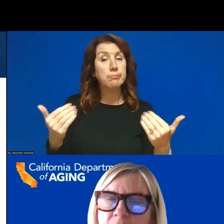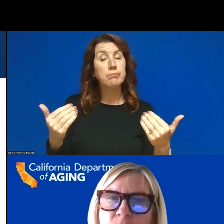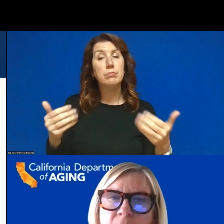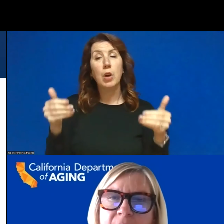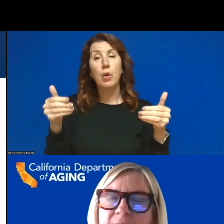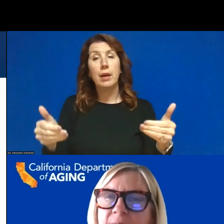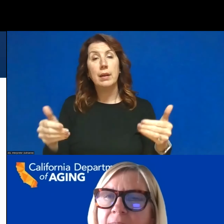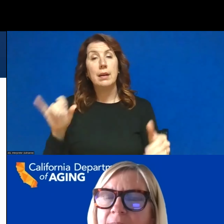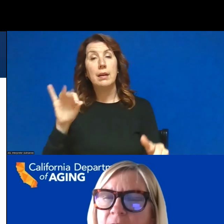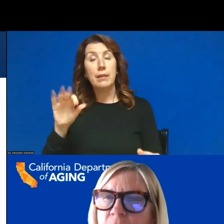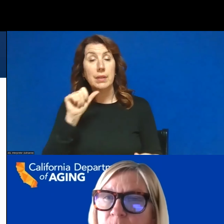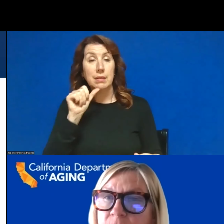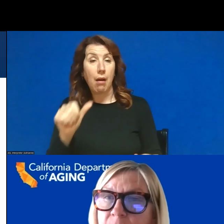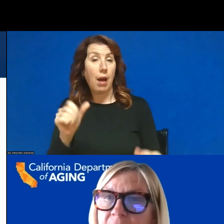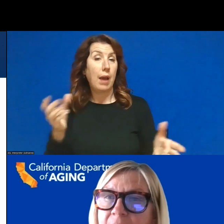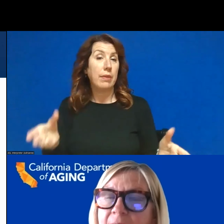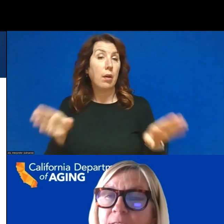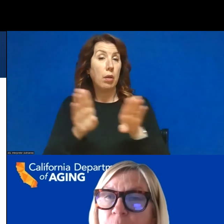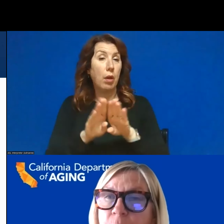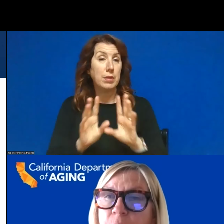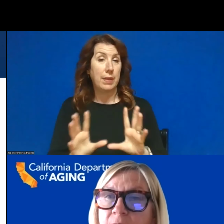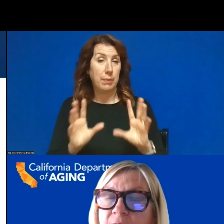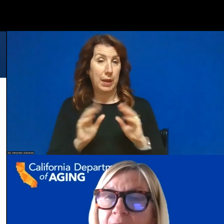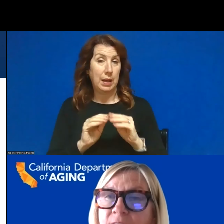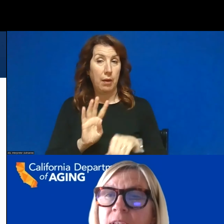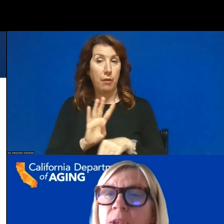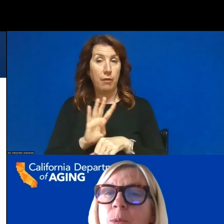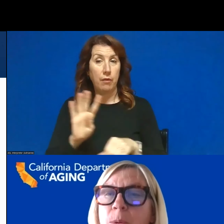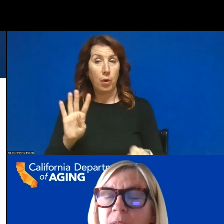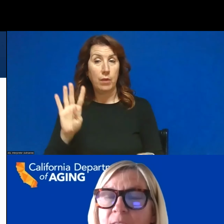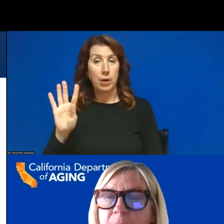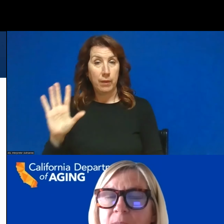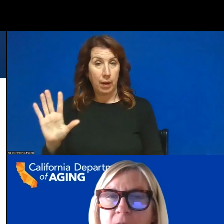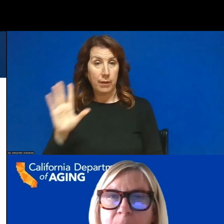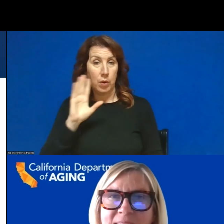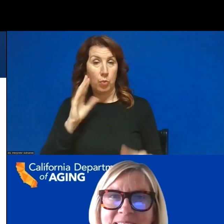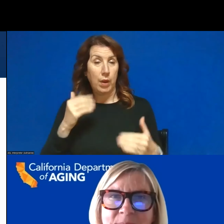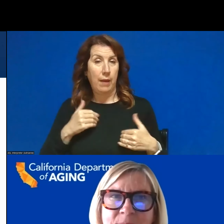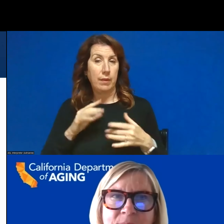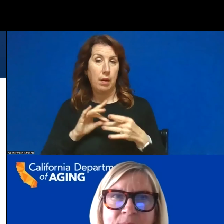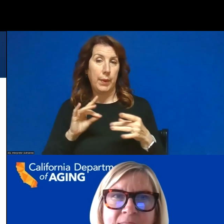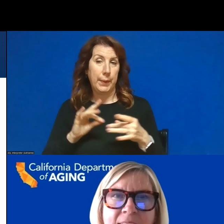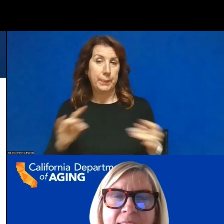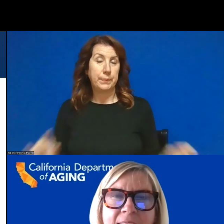now. Otherwise, at the close of the meeting at 4:45, we will have public comment.